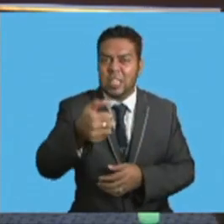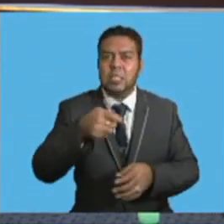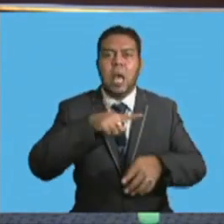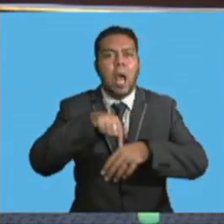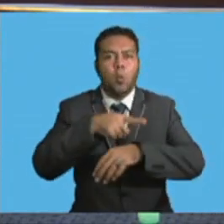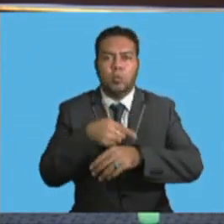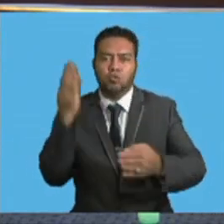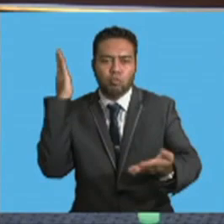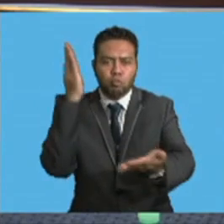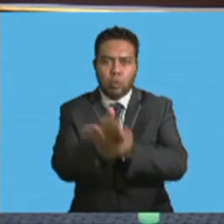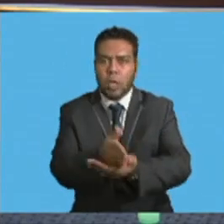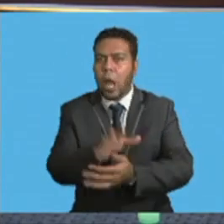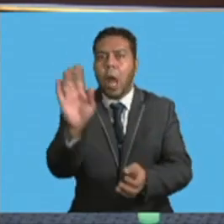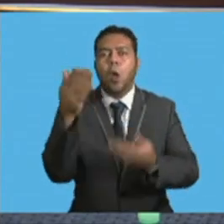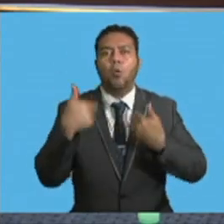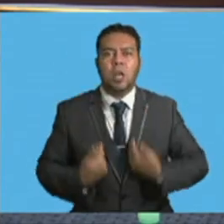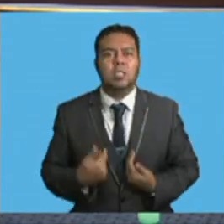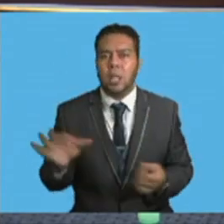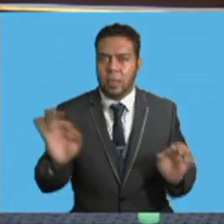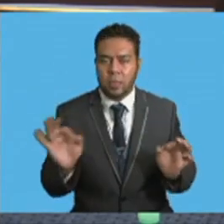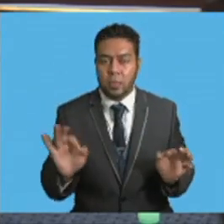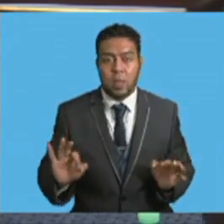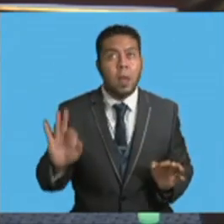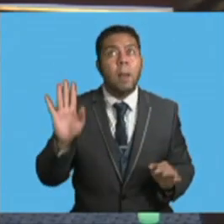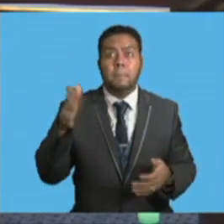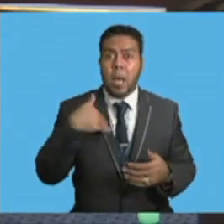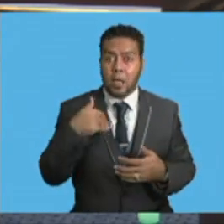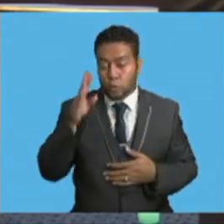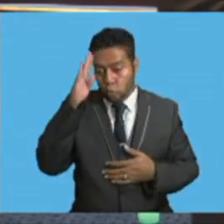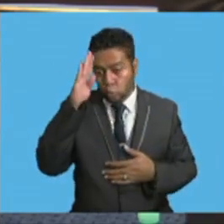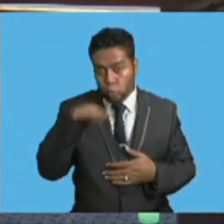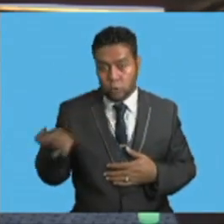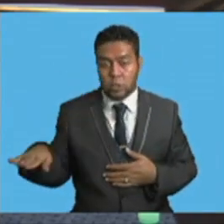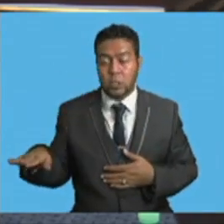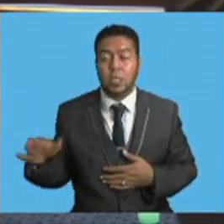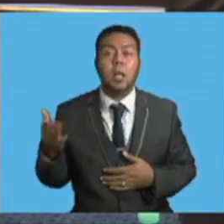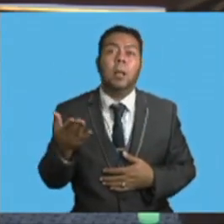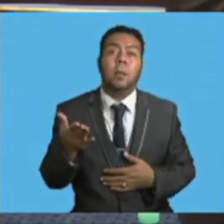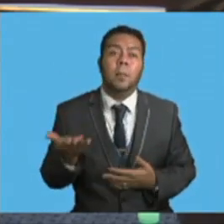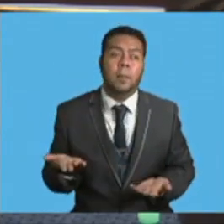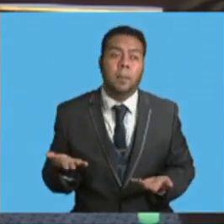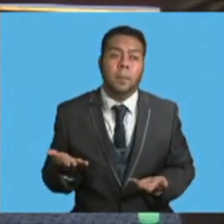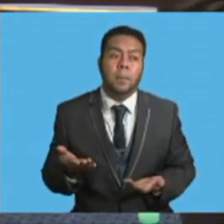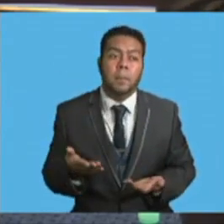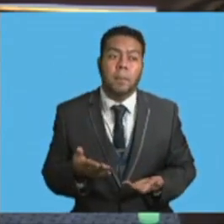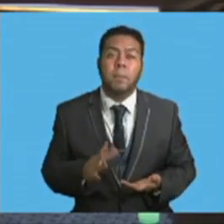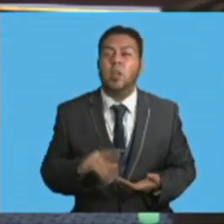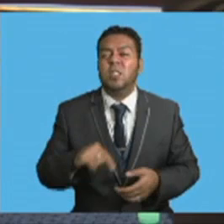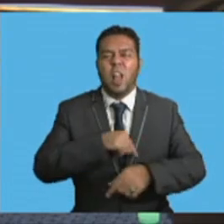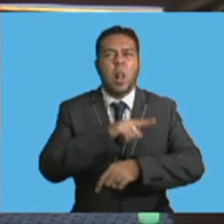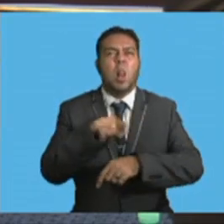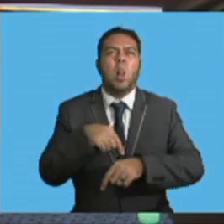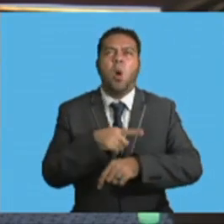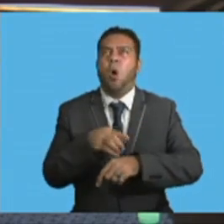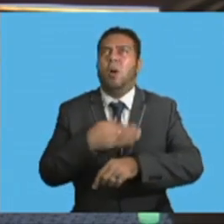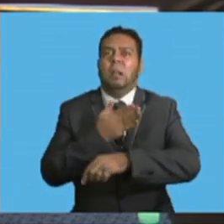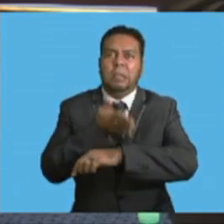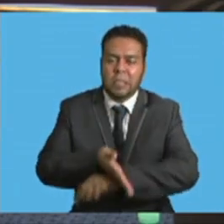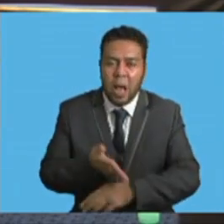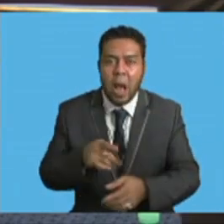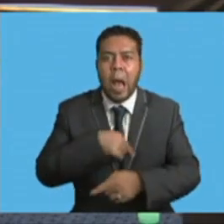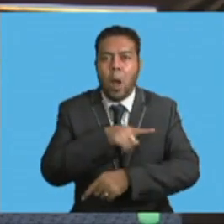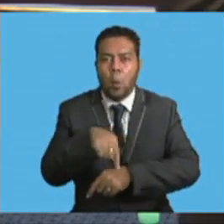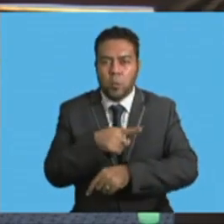without rest. My children and many doctors' children aversion to medicine is because of these long hours at work